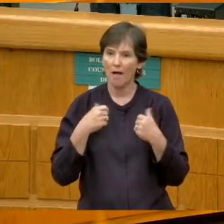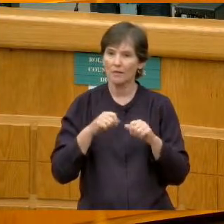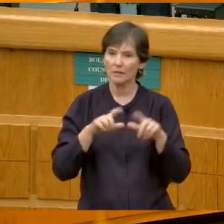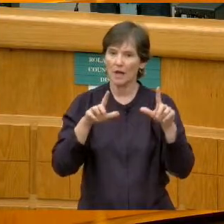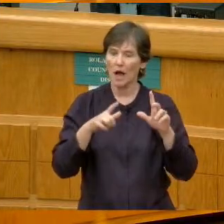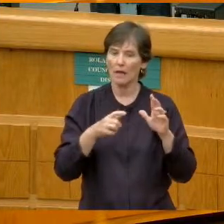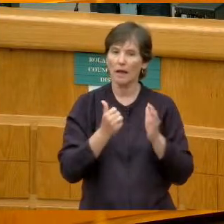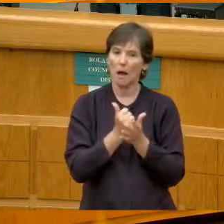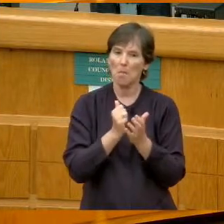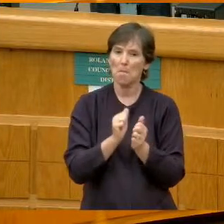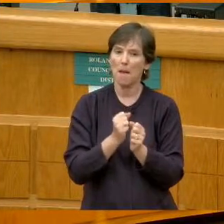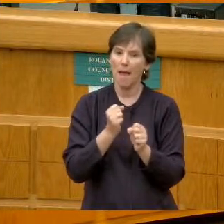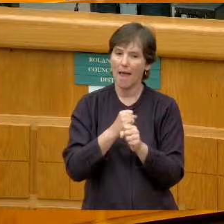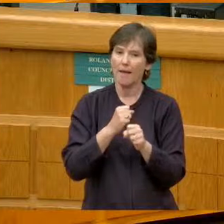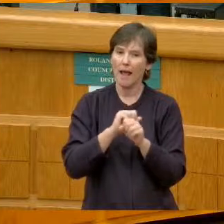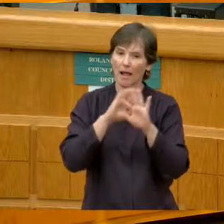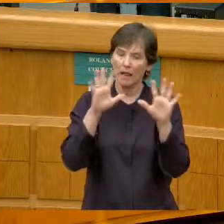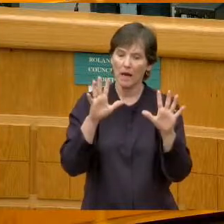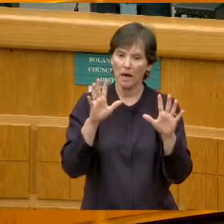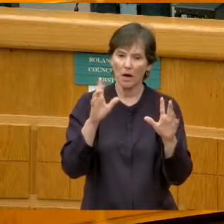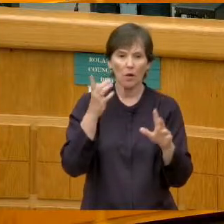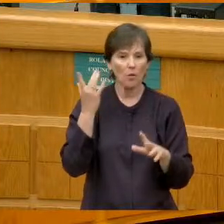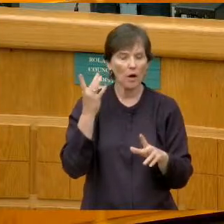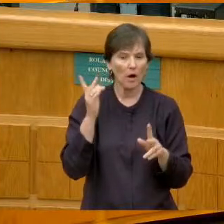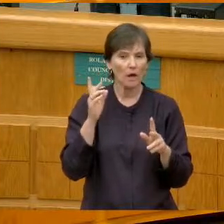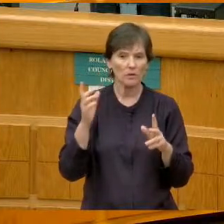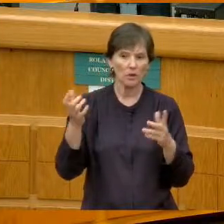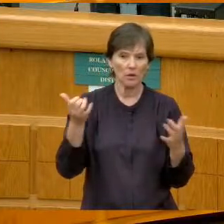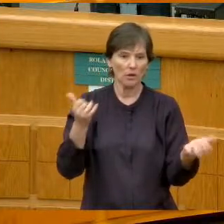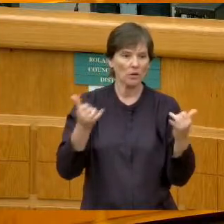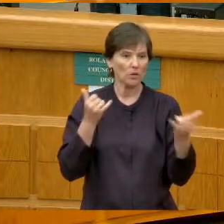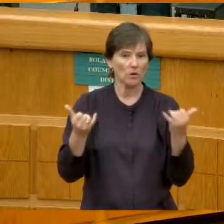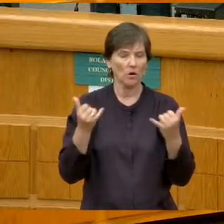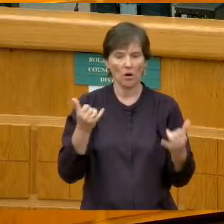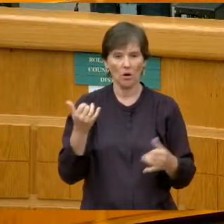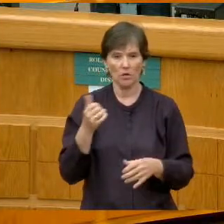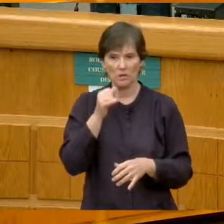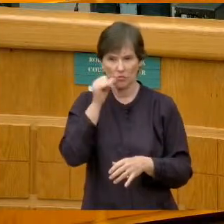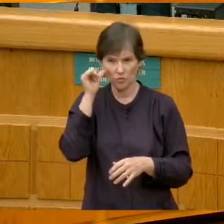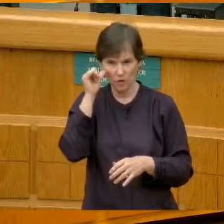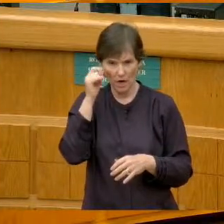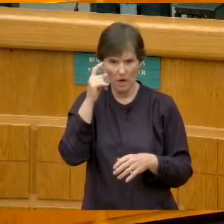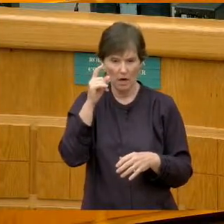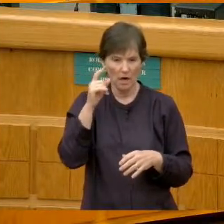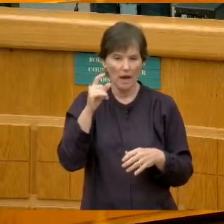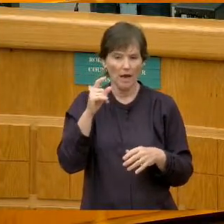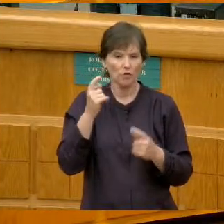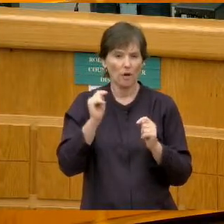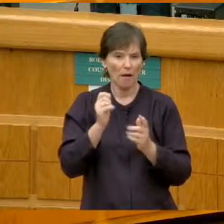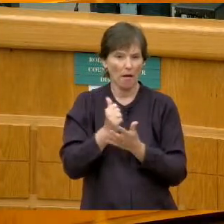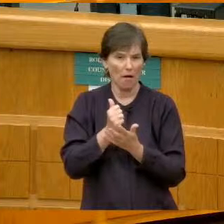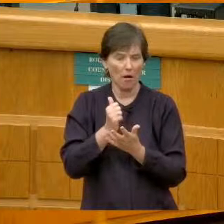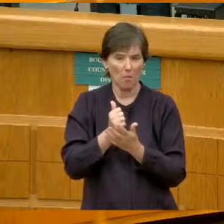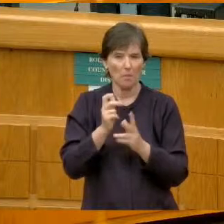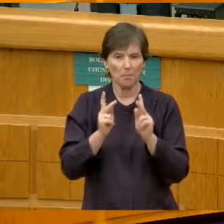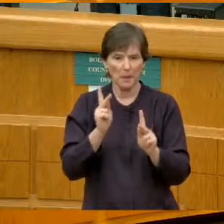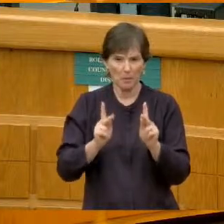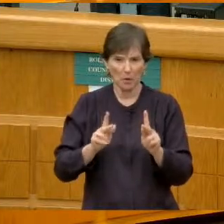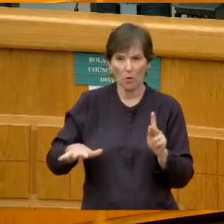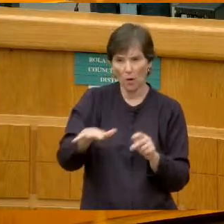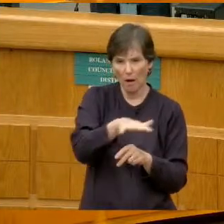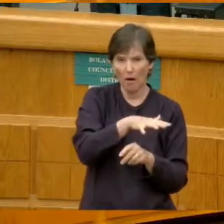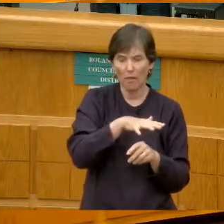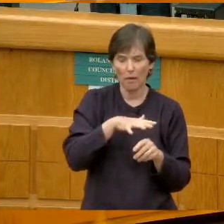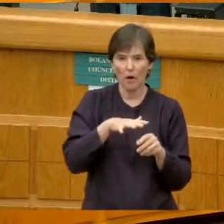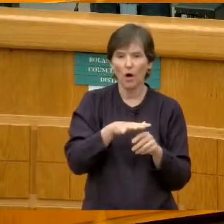and I was working with several community leaders to make sure people understood. There was a little bit of confusion